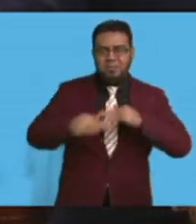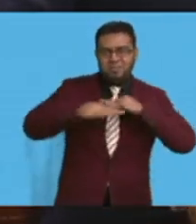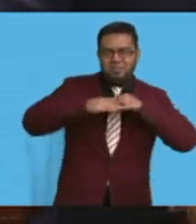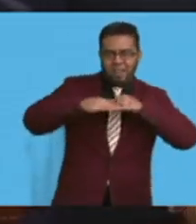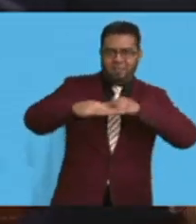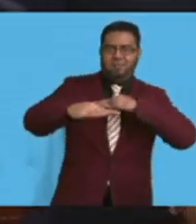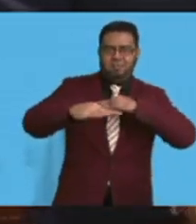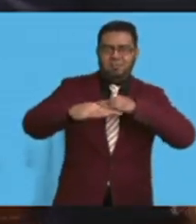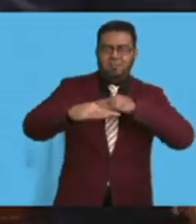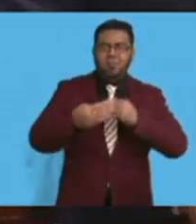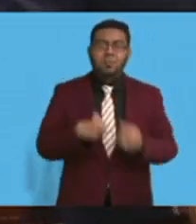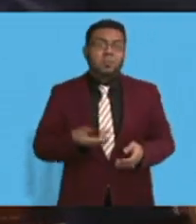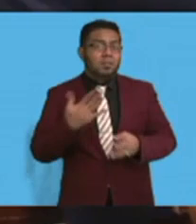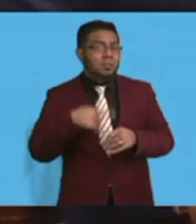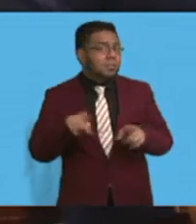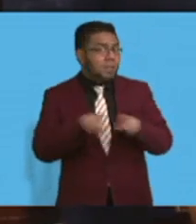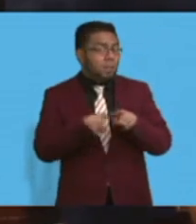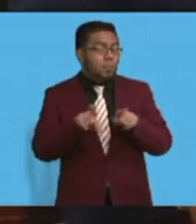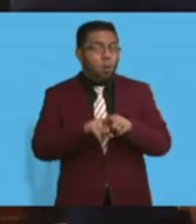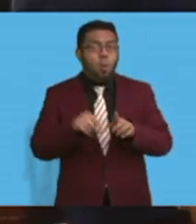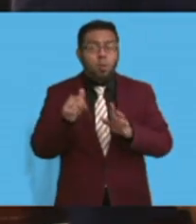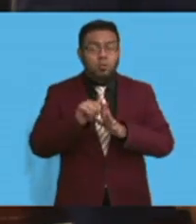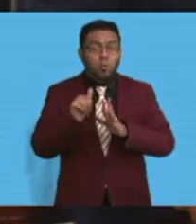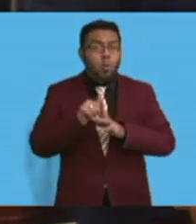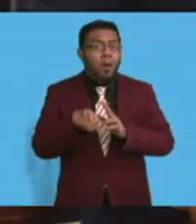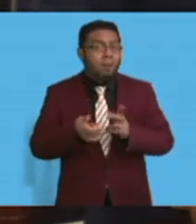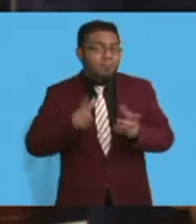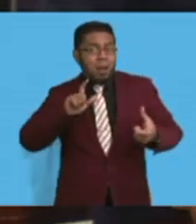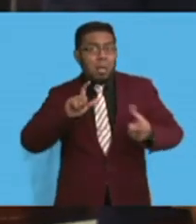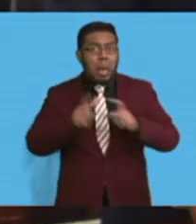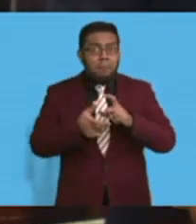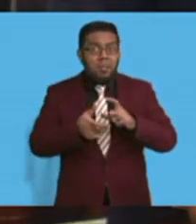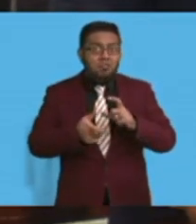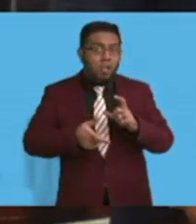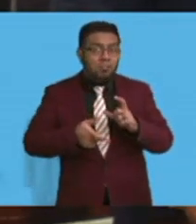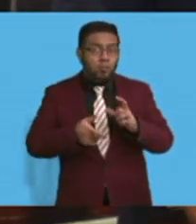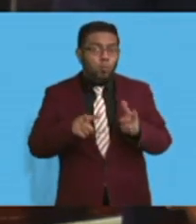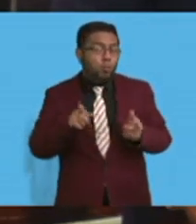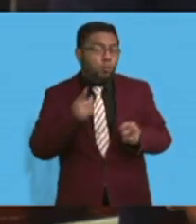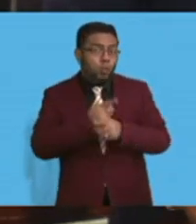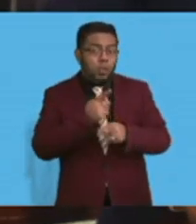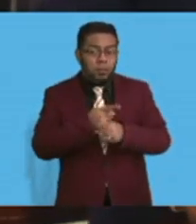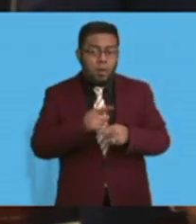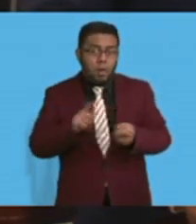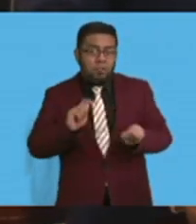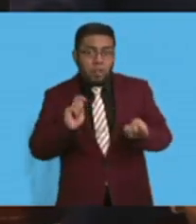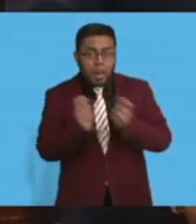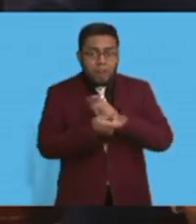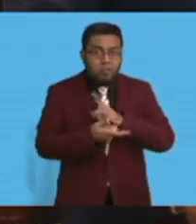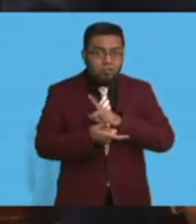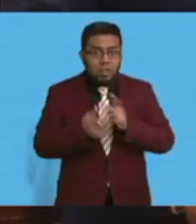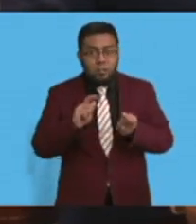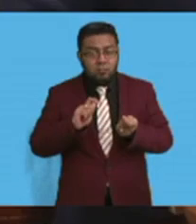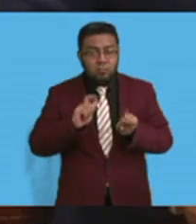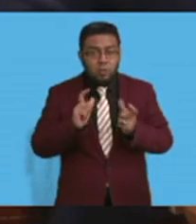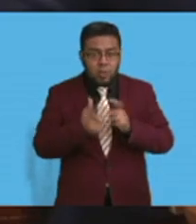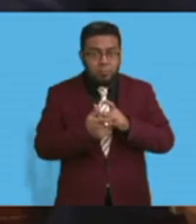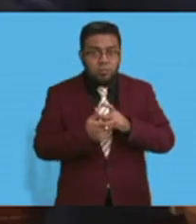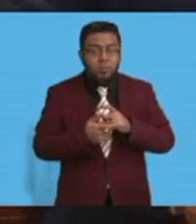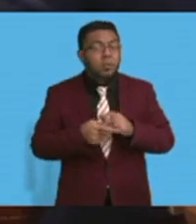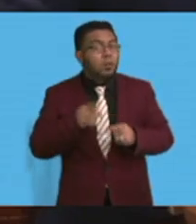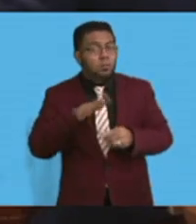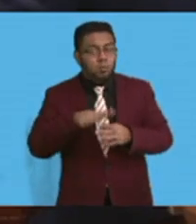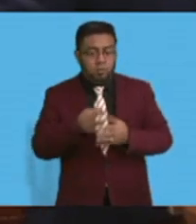as, Madam Speaker, climate change poses a serious threat to the education of our people, and we are raising the standard of resilience across the board